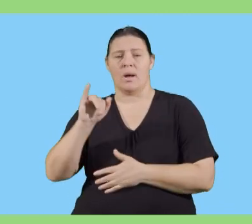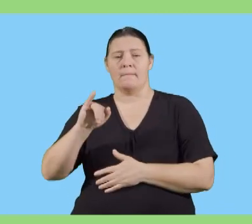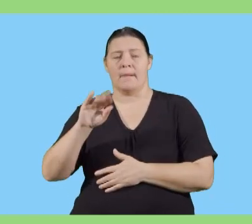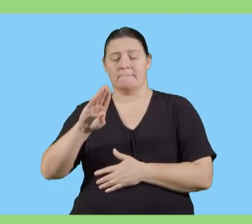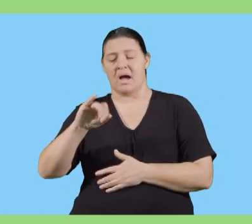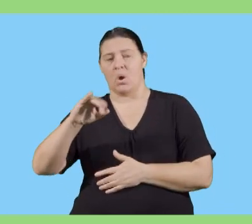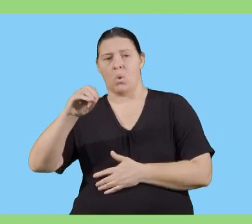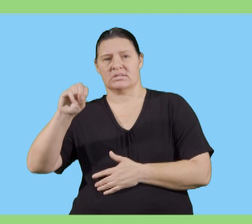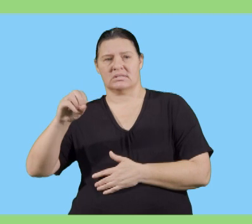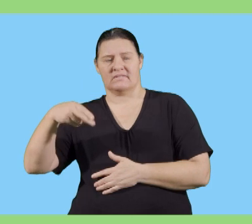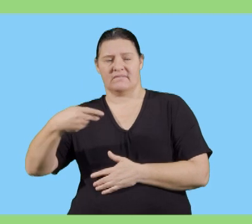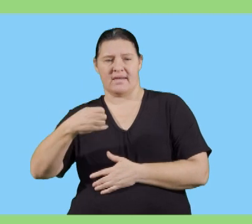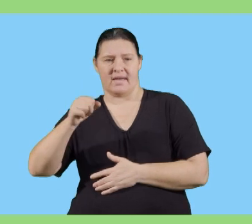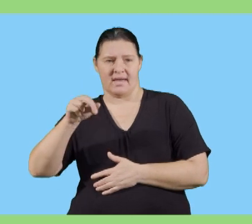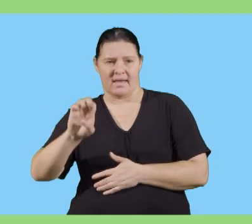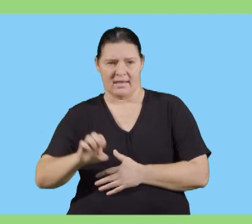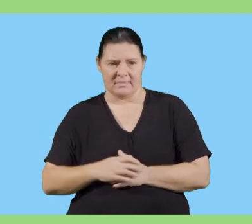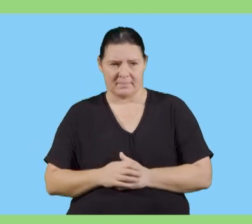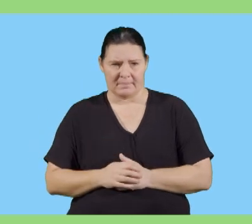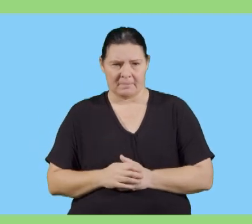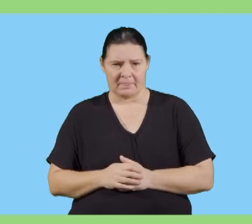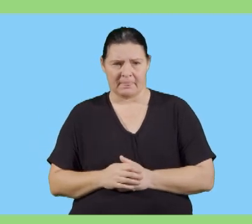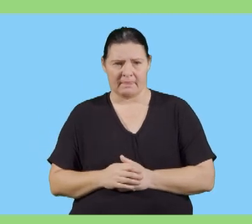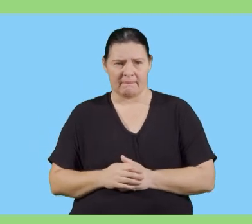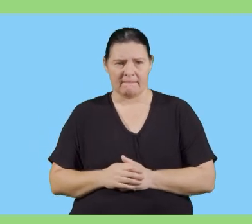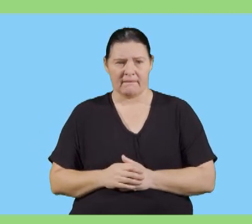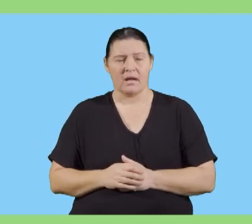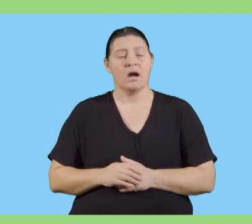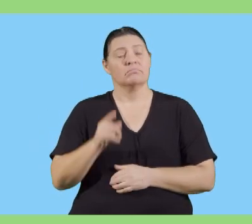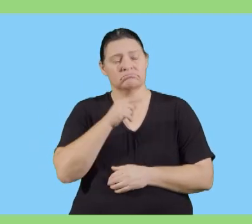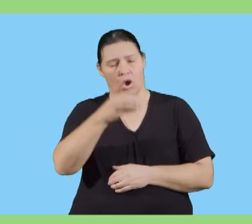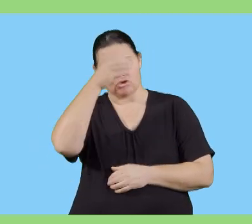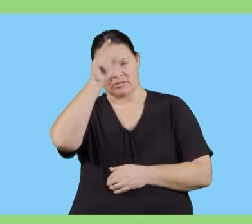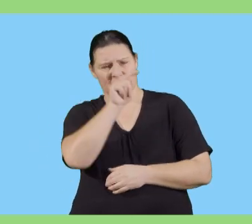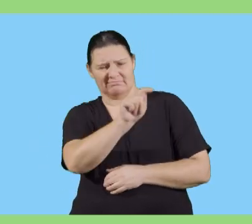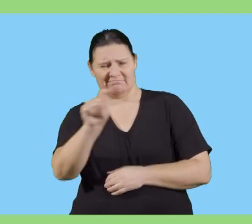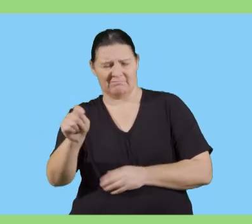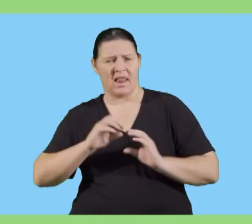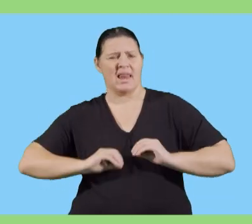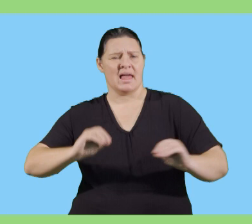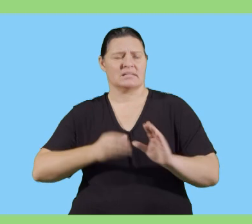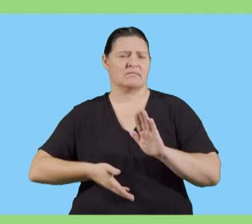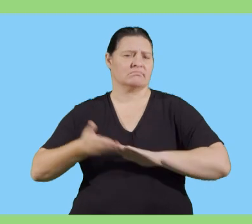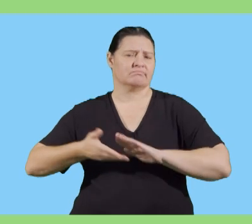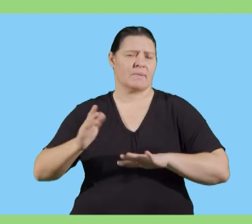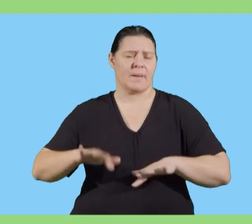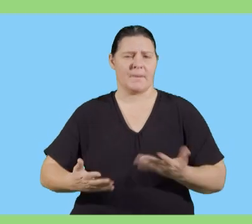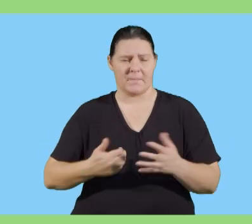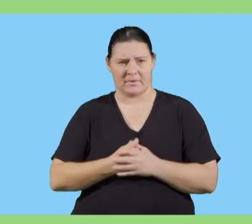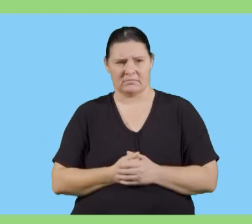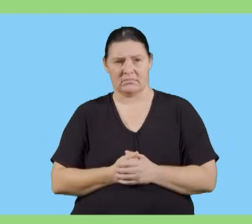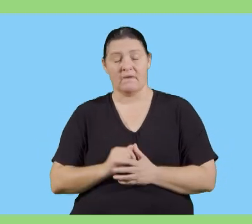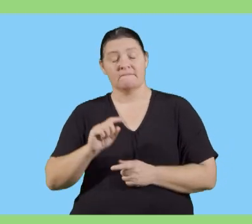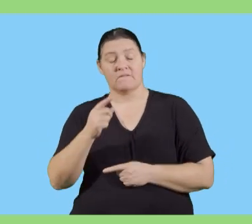So this is our concept map, which gives us guidance as to how this lesson is going to go. So we are firstly going to look at